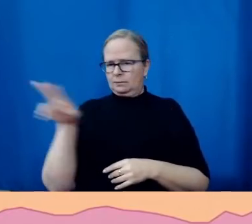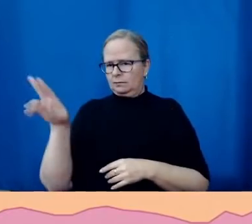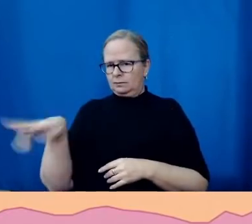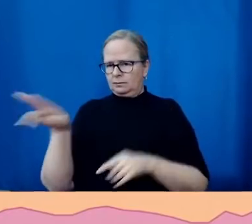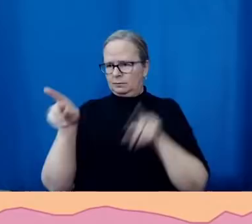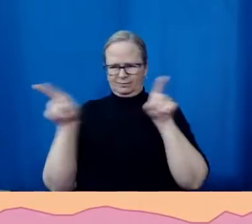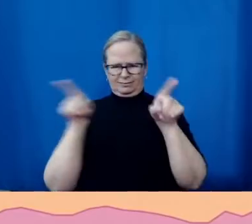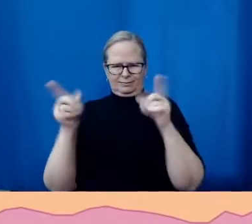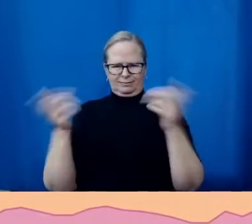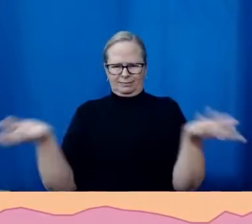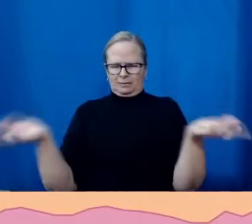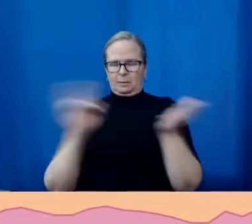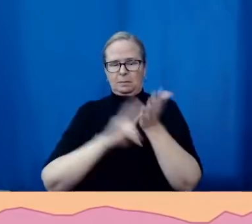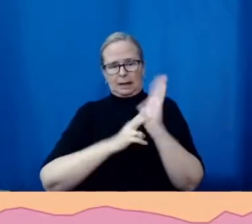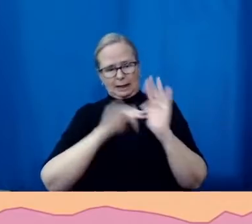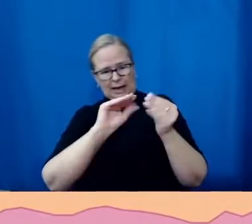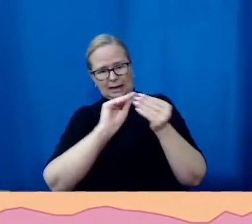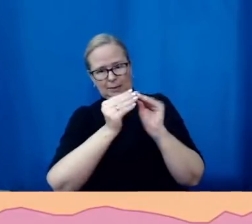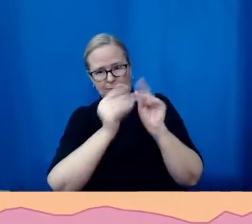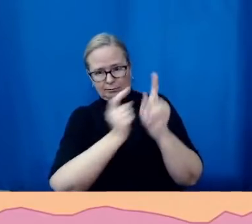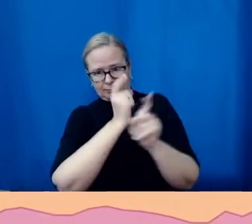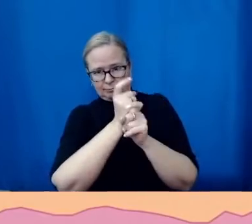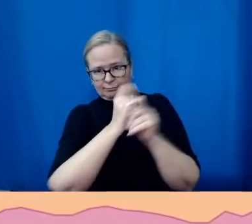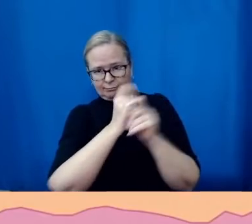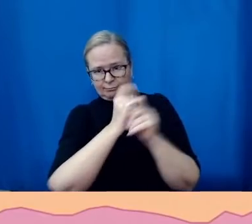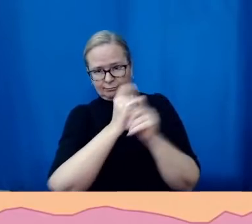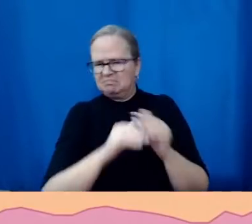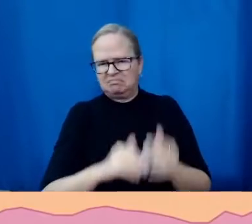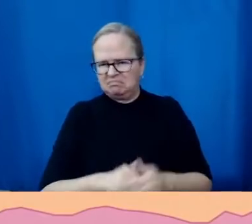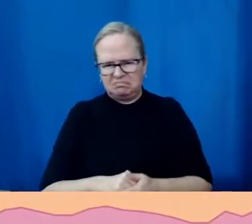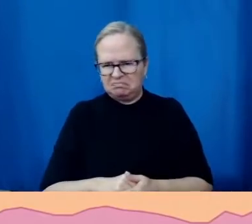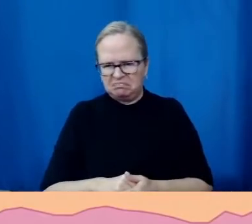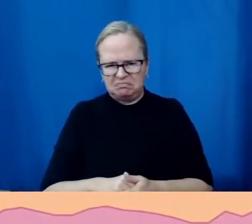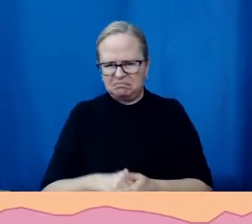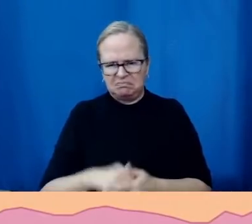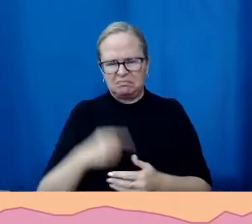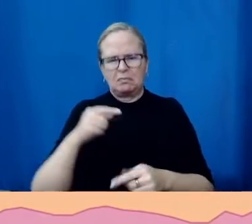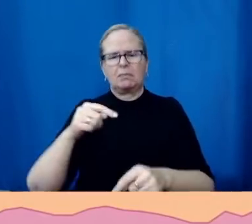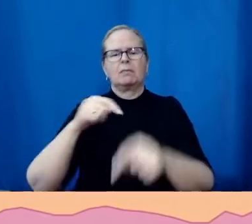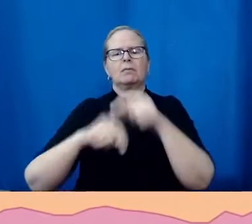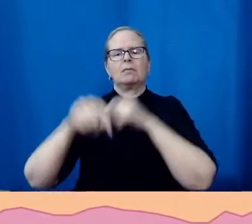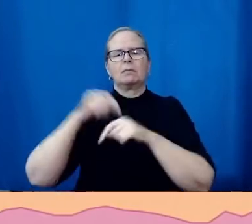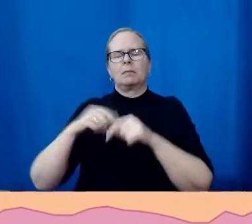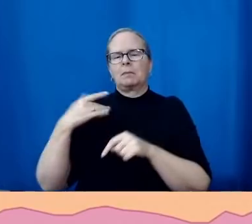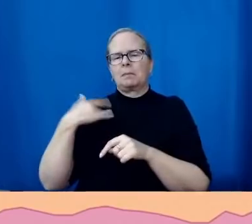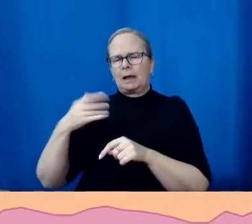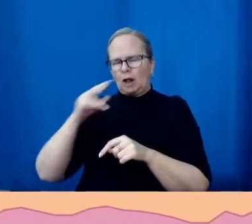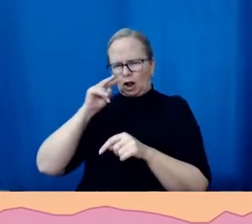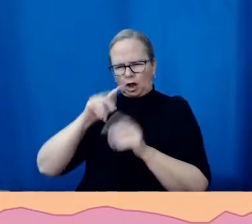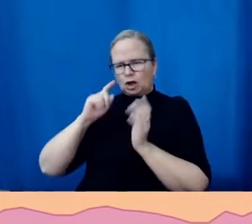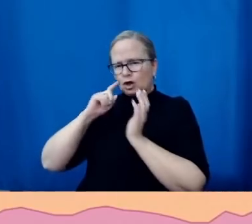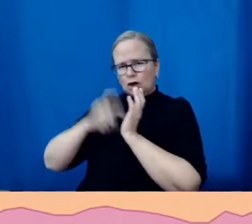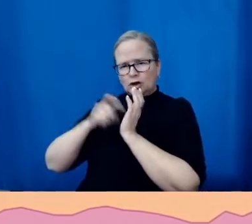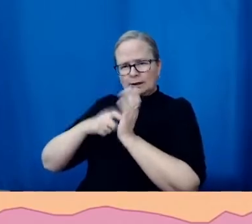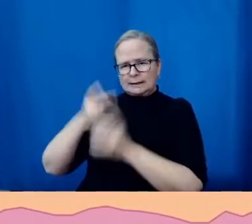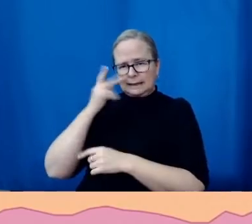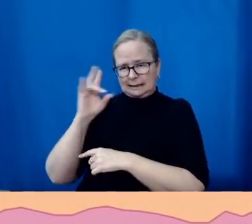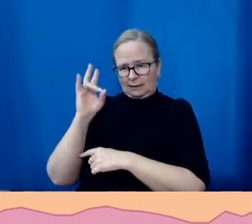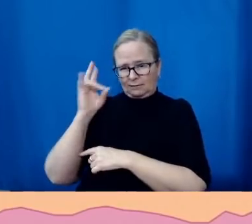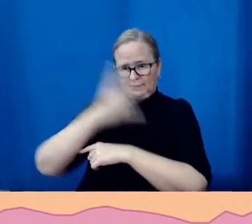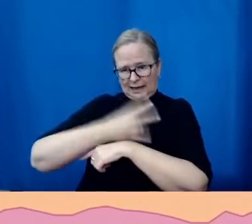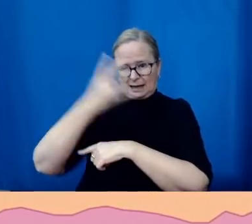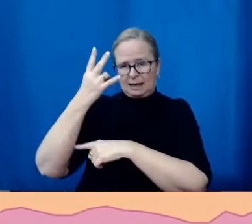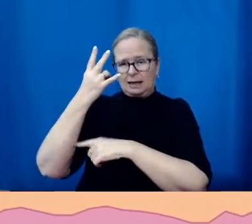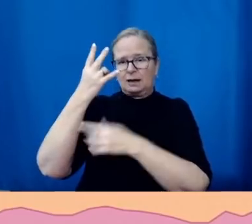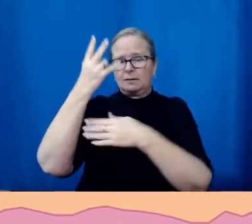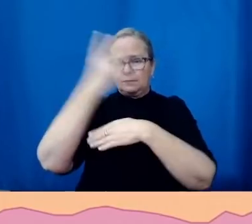is slowing. I go back a few days to see what the 7-day change is, and it's been slowly dropping.